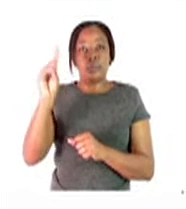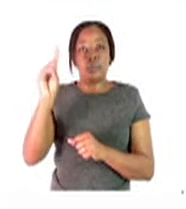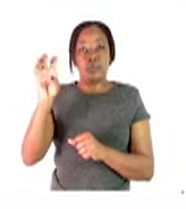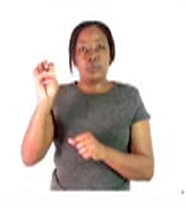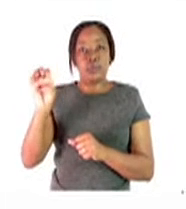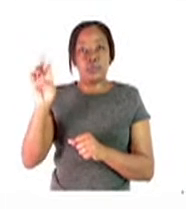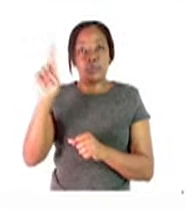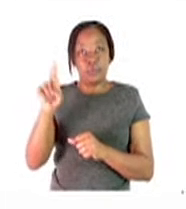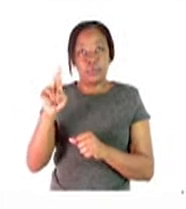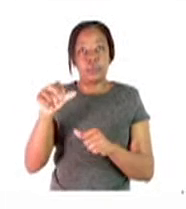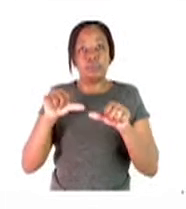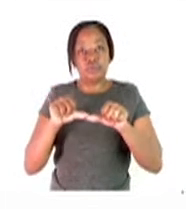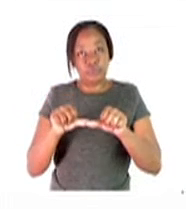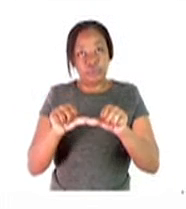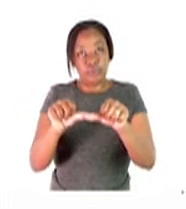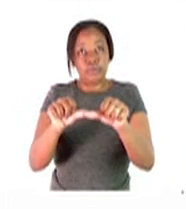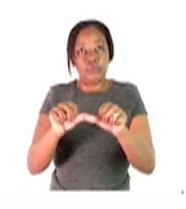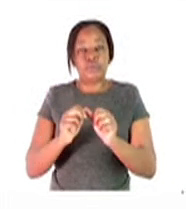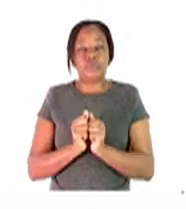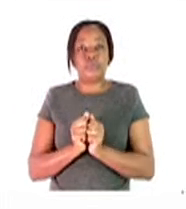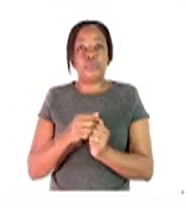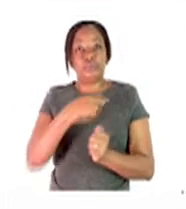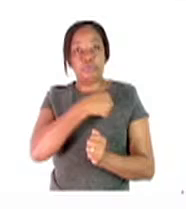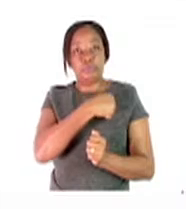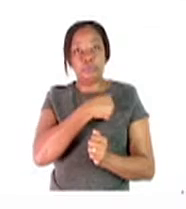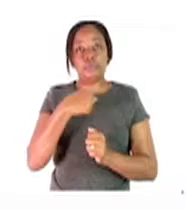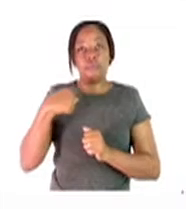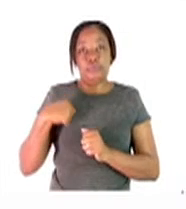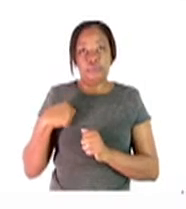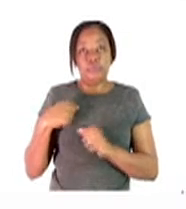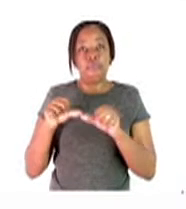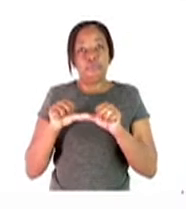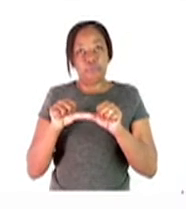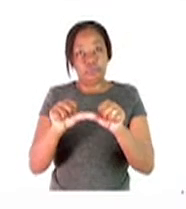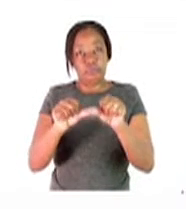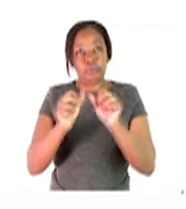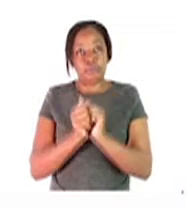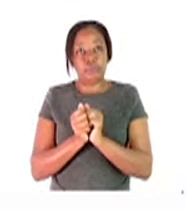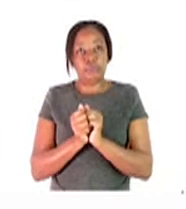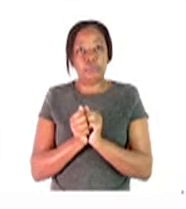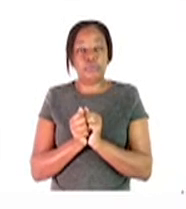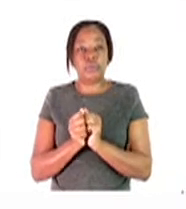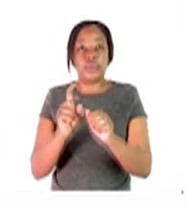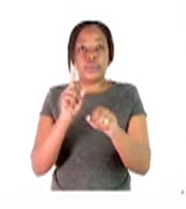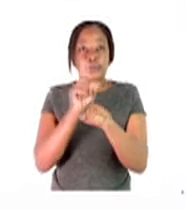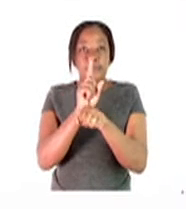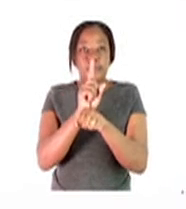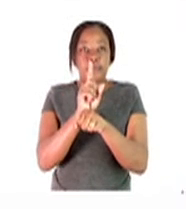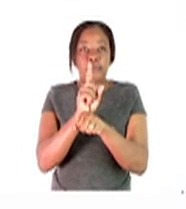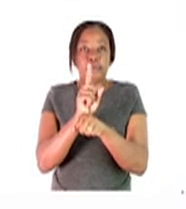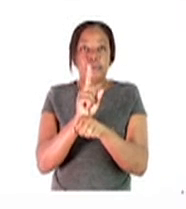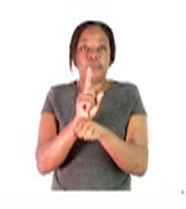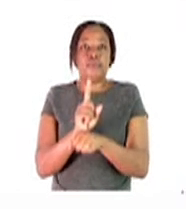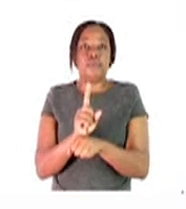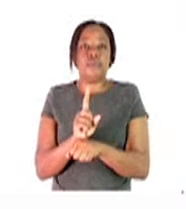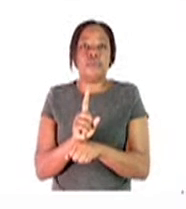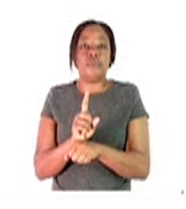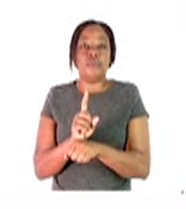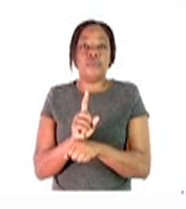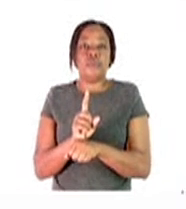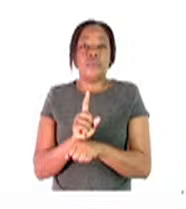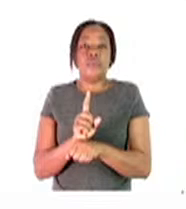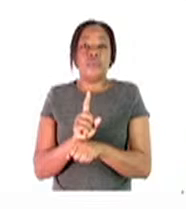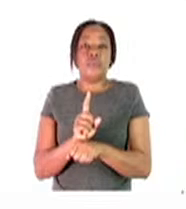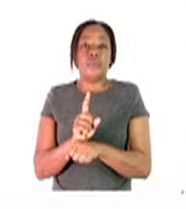right. Okay. So let's try the first one, and then you are going to do the rest. I want you to search for